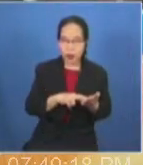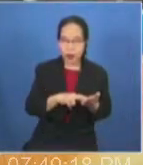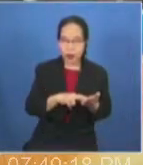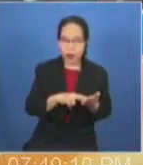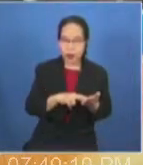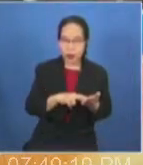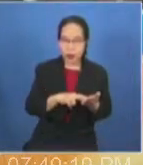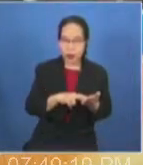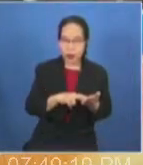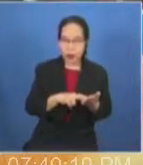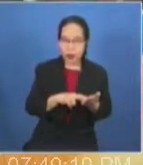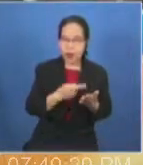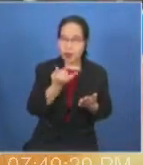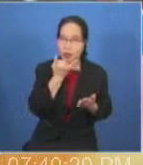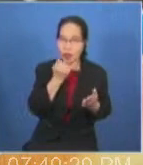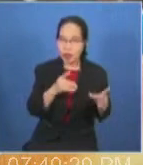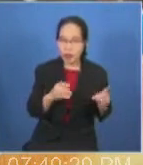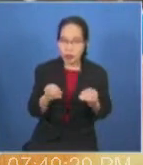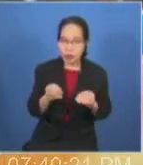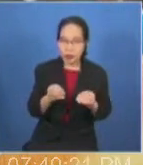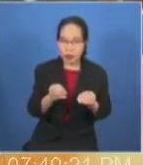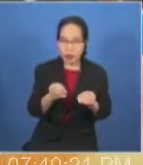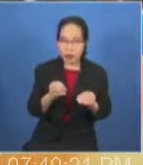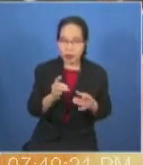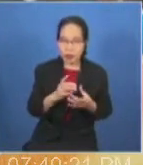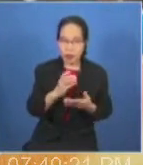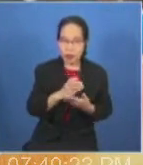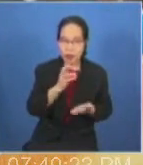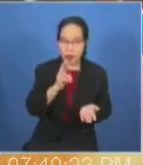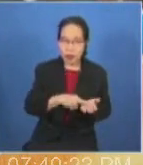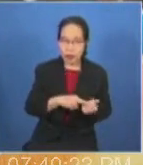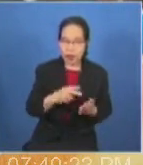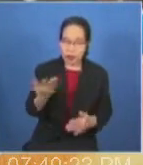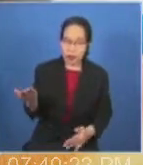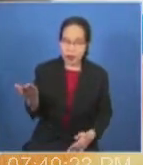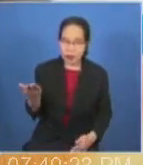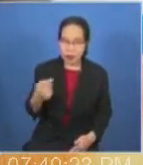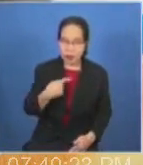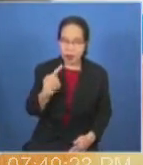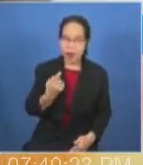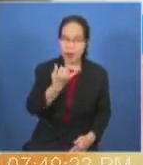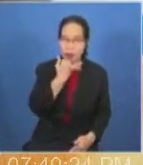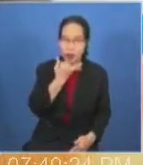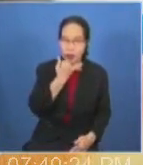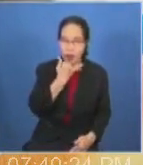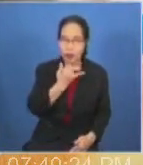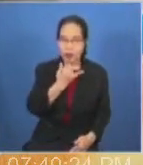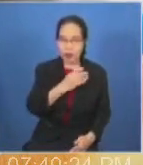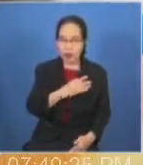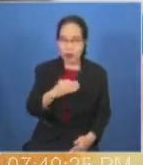Well, with the right discipline, you need to rebuke him when he's doing something wrong,